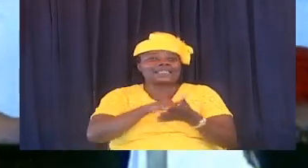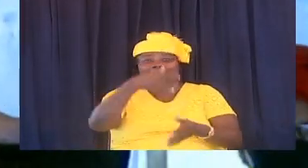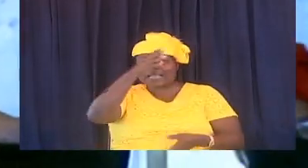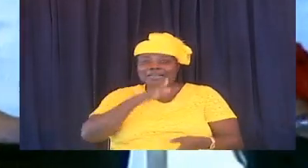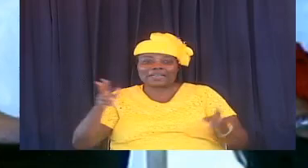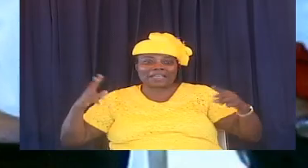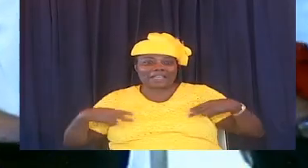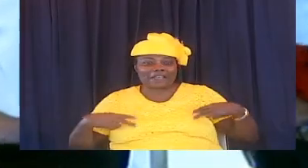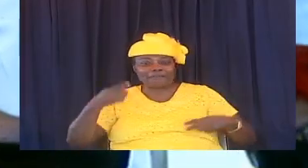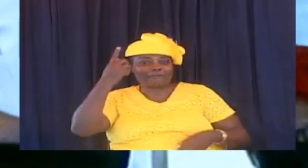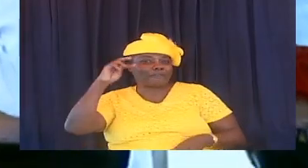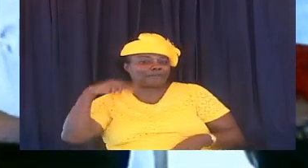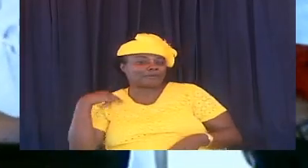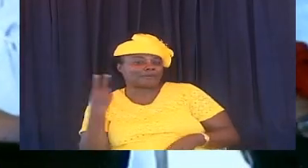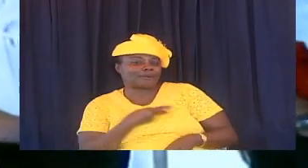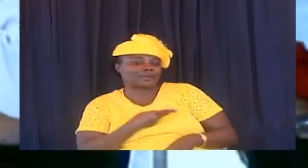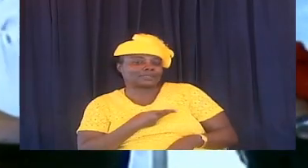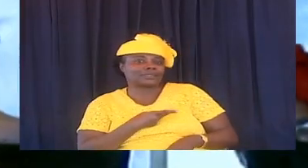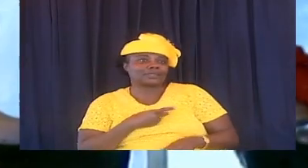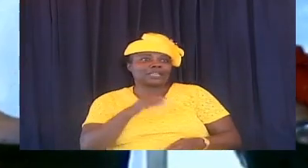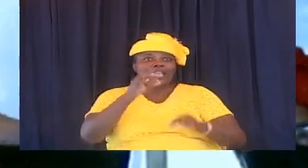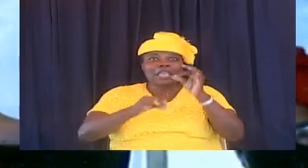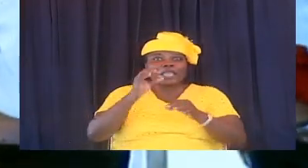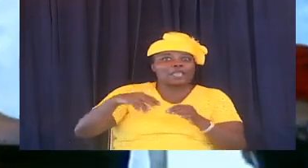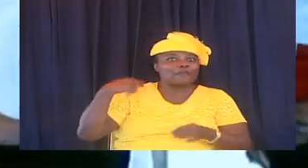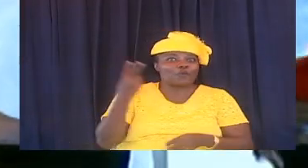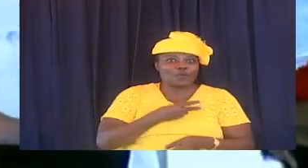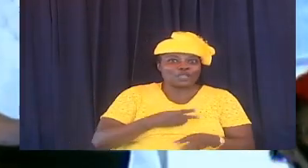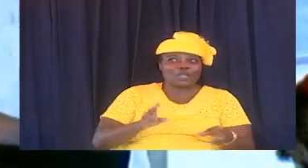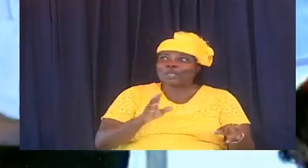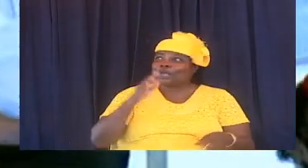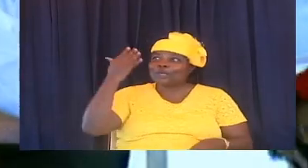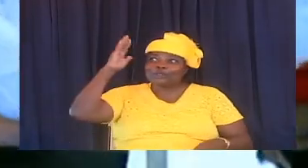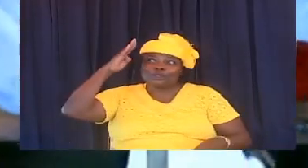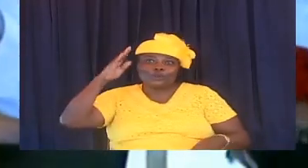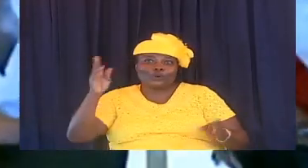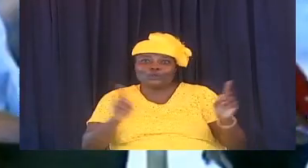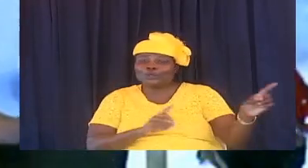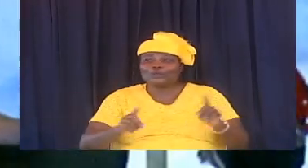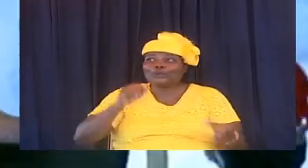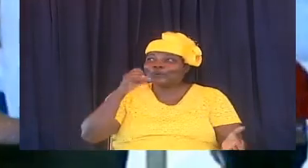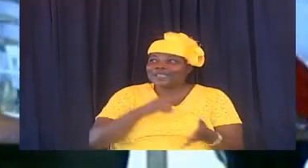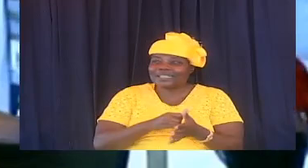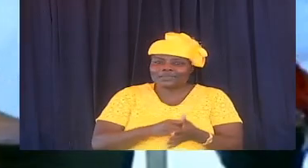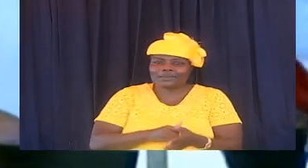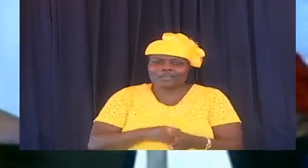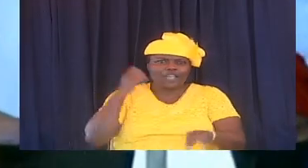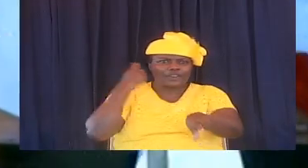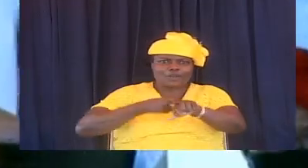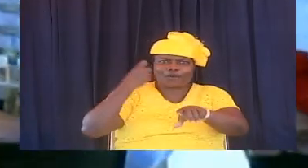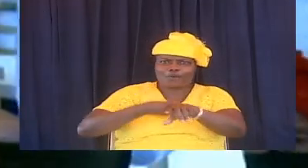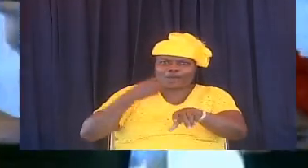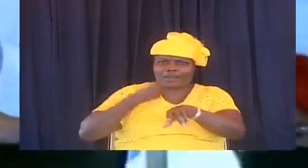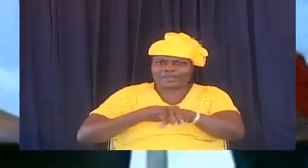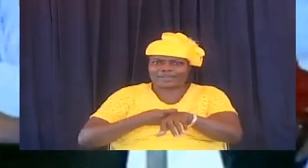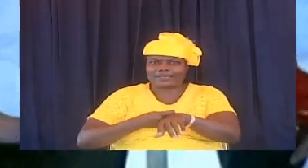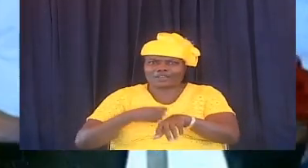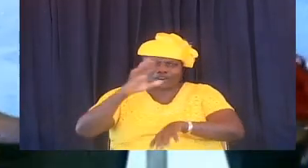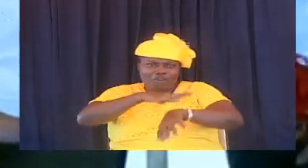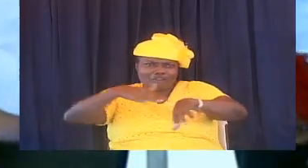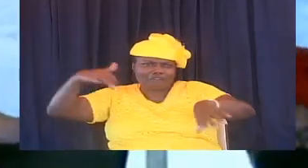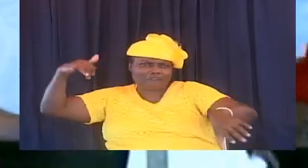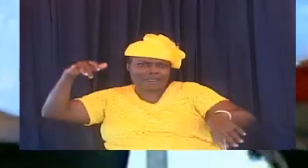we don't do it, stones going to cry out. And me not making no stone take my